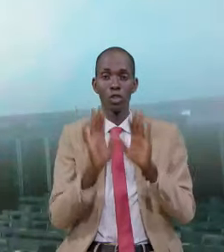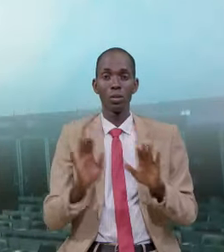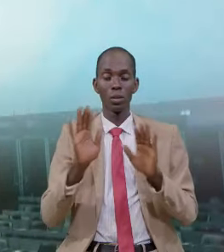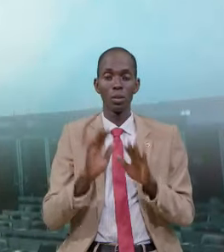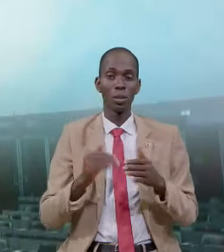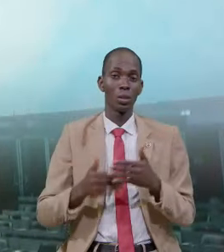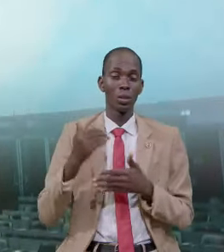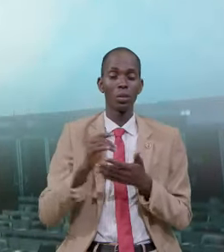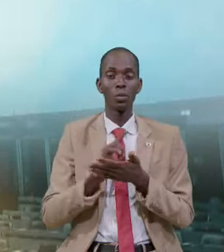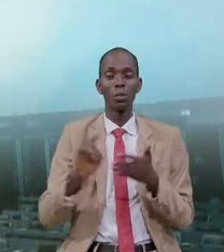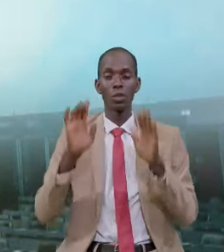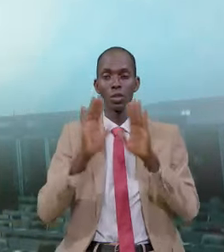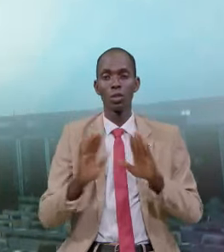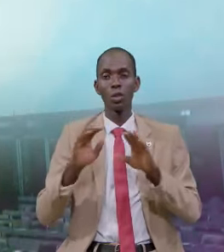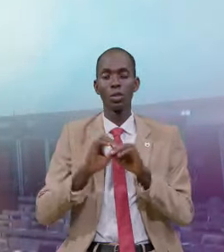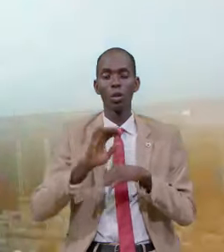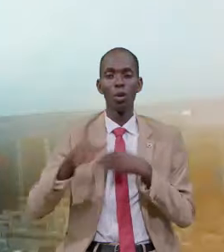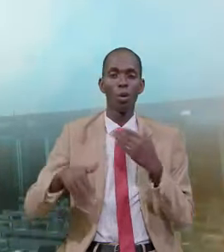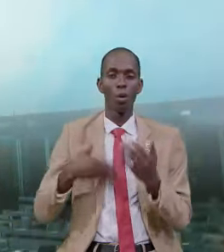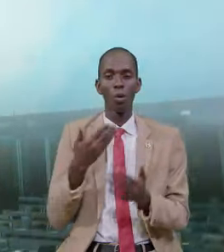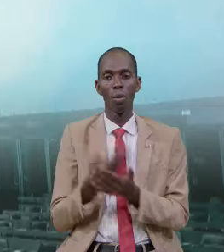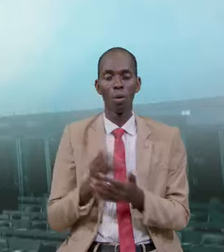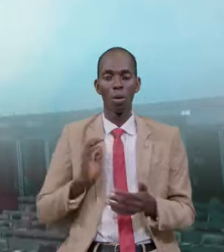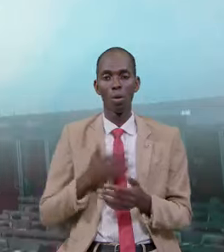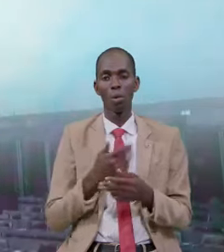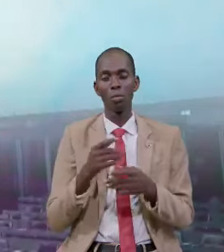In all the locations where we are,